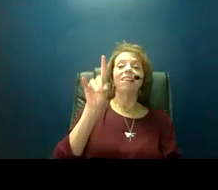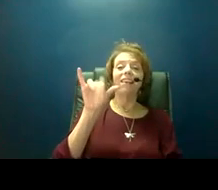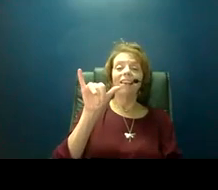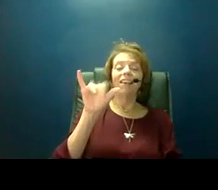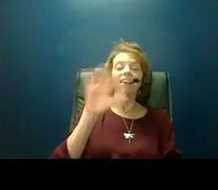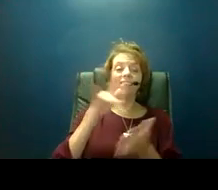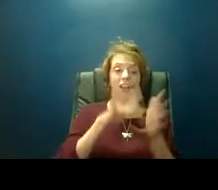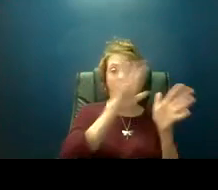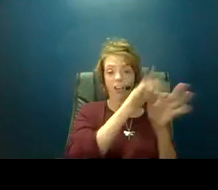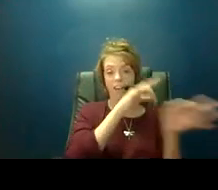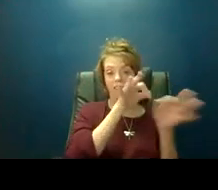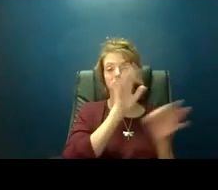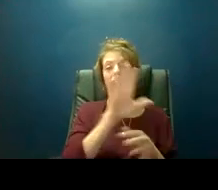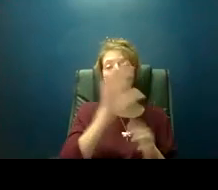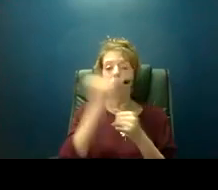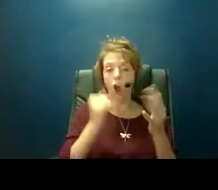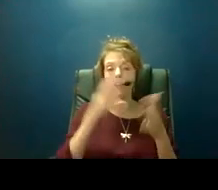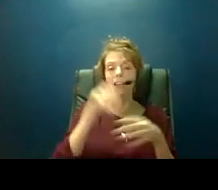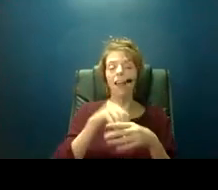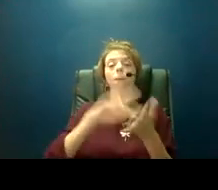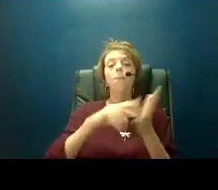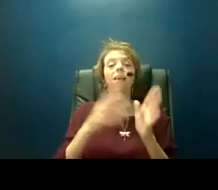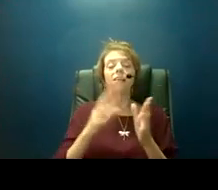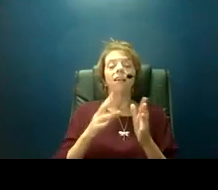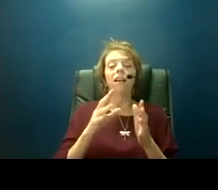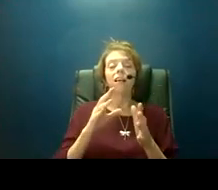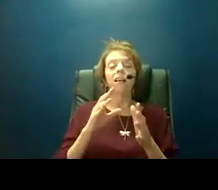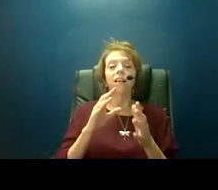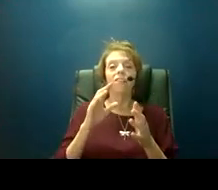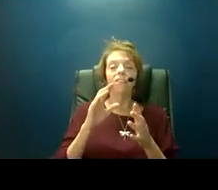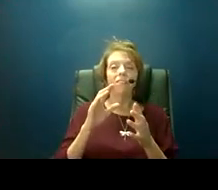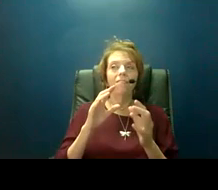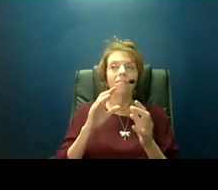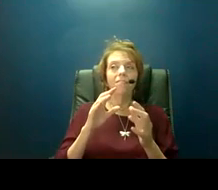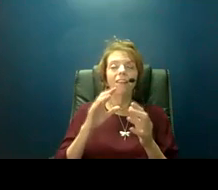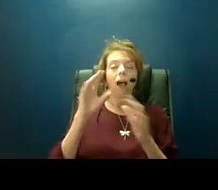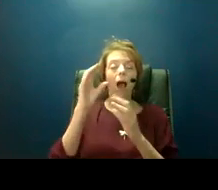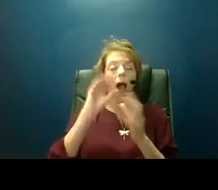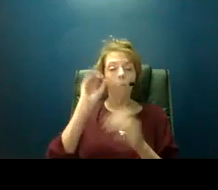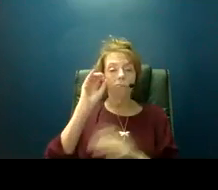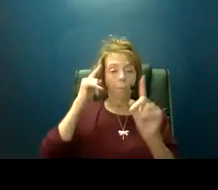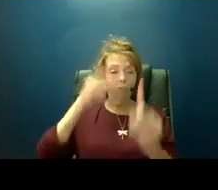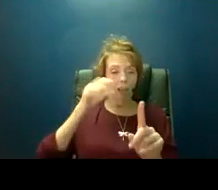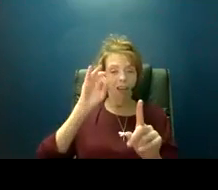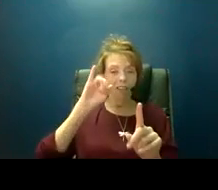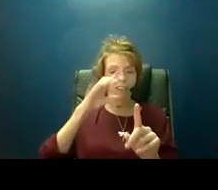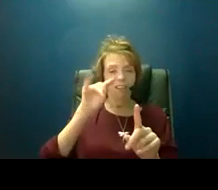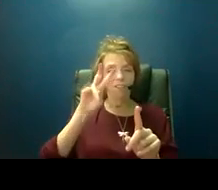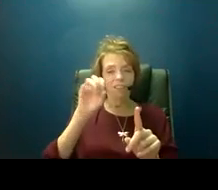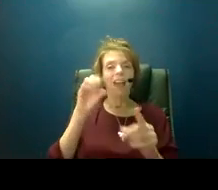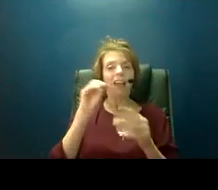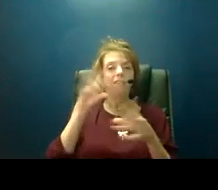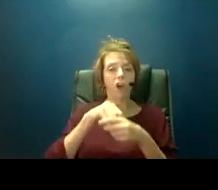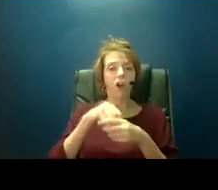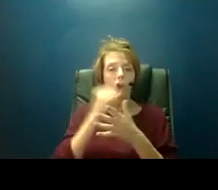definition of arts integration, they talk about there's all evolving objectives and a non-arts and an arts standard. So my